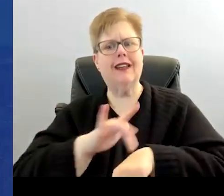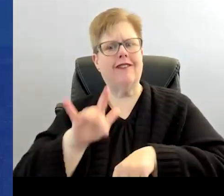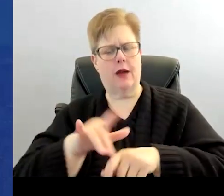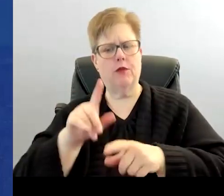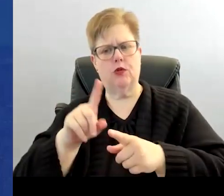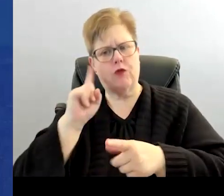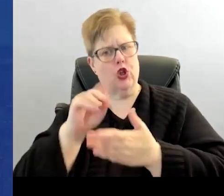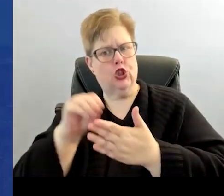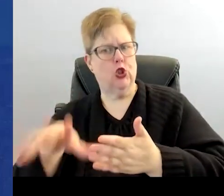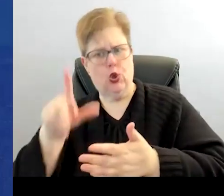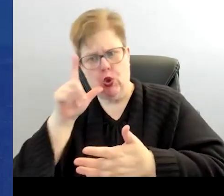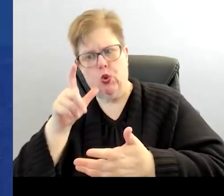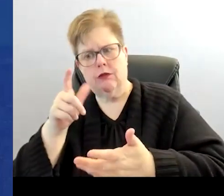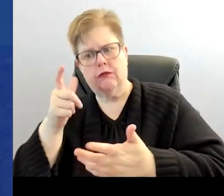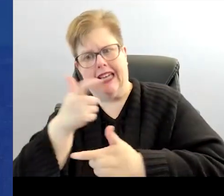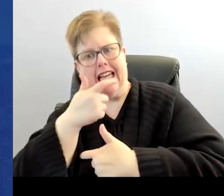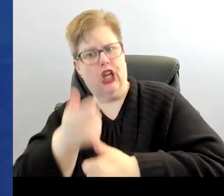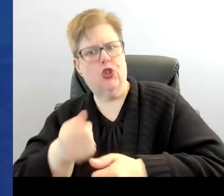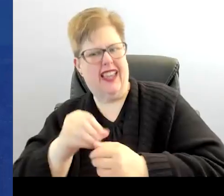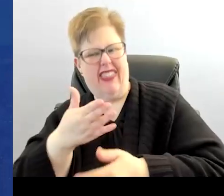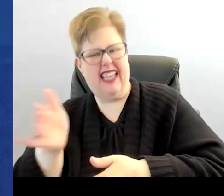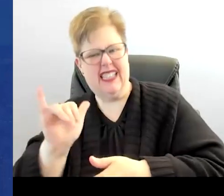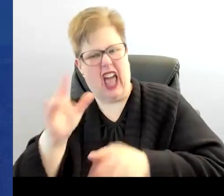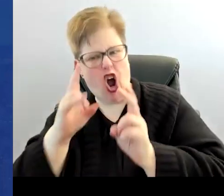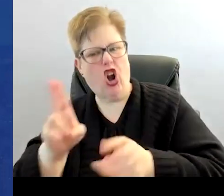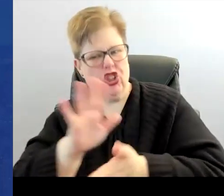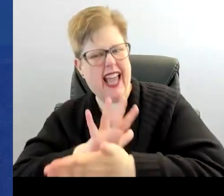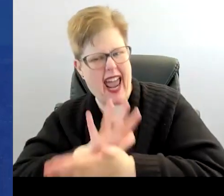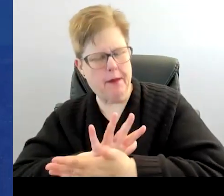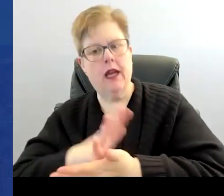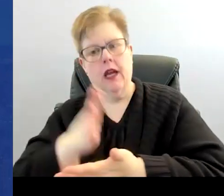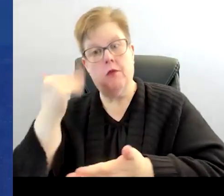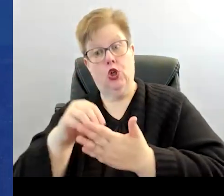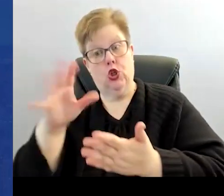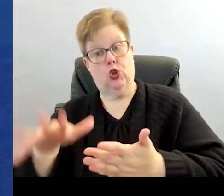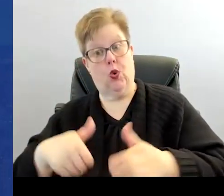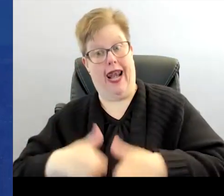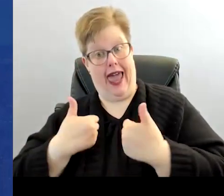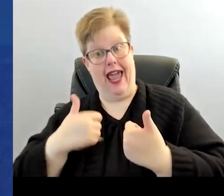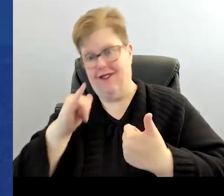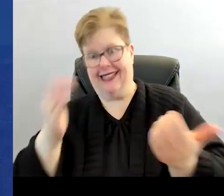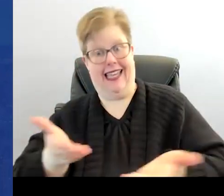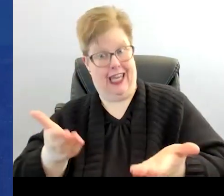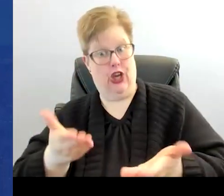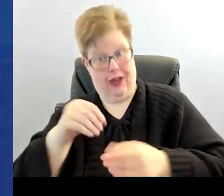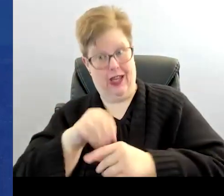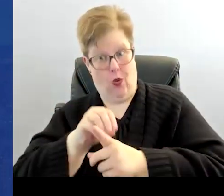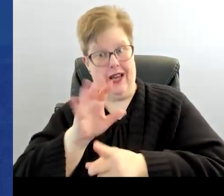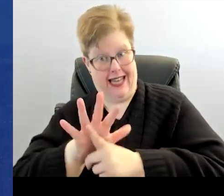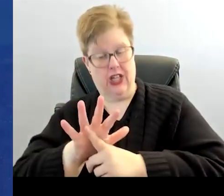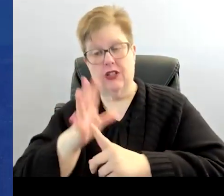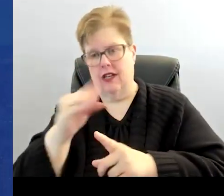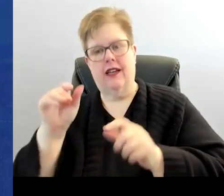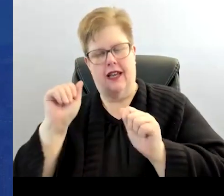a student who is interested in things like honors academies, because student life is here in orientation and